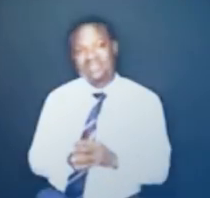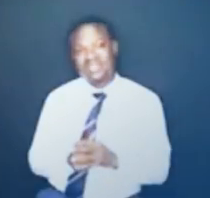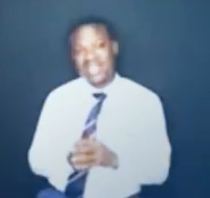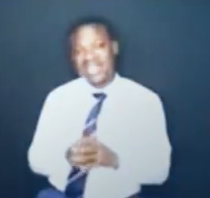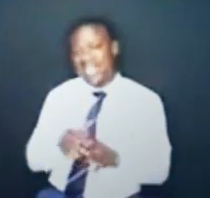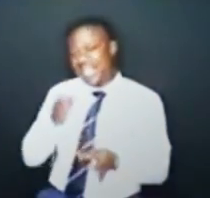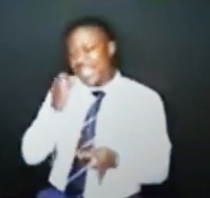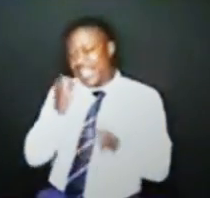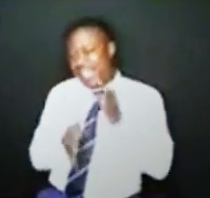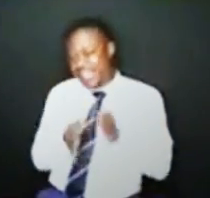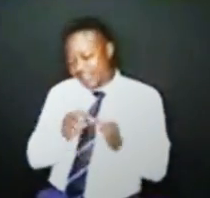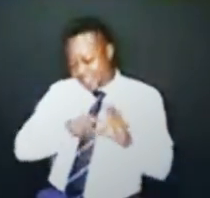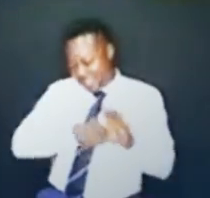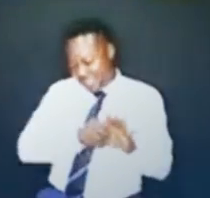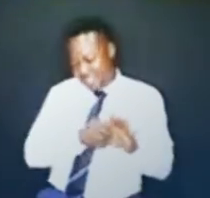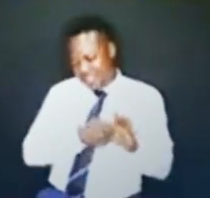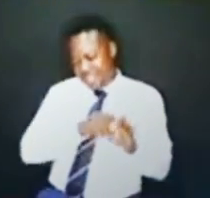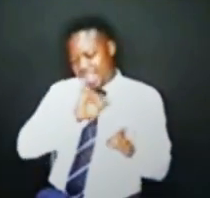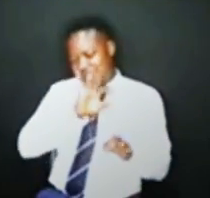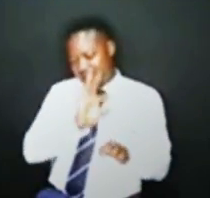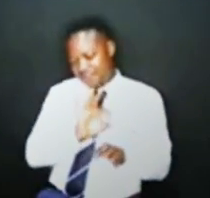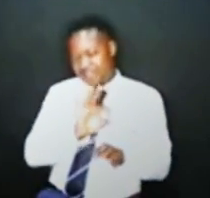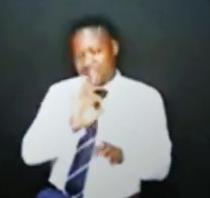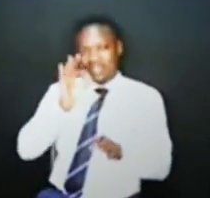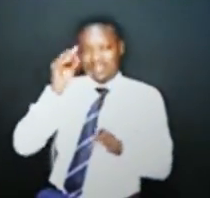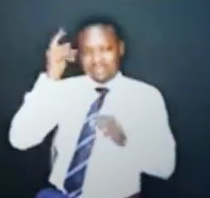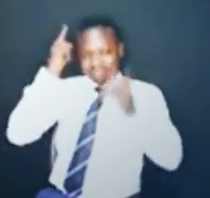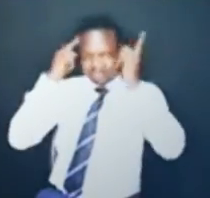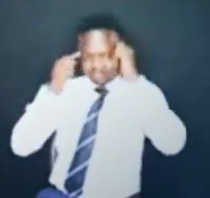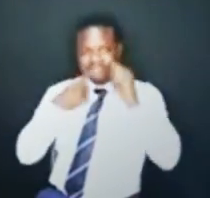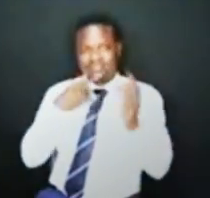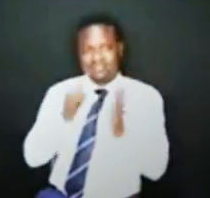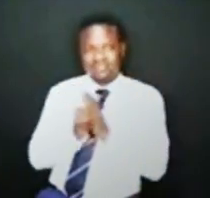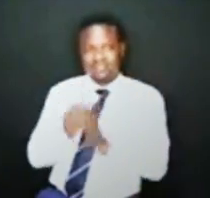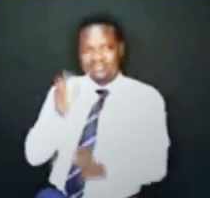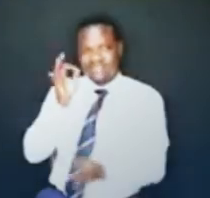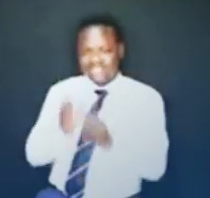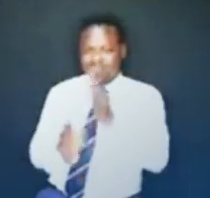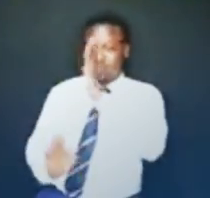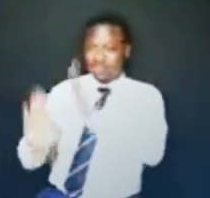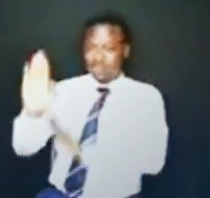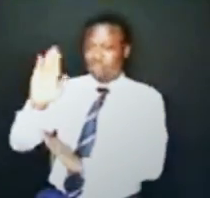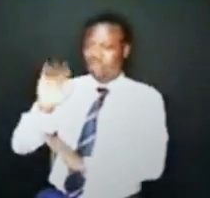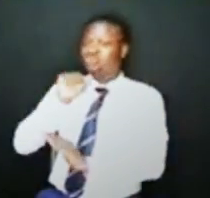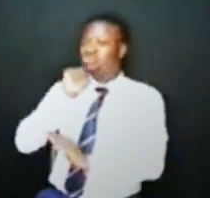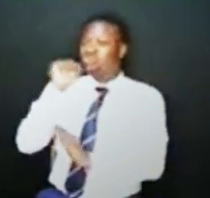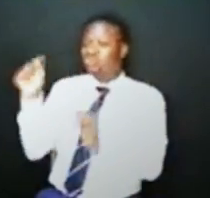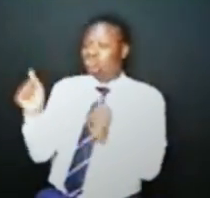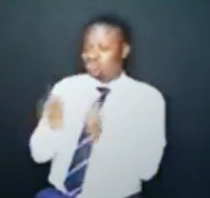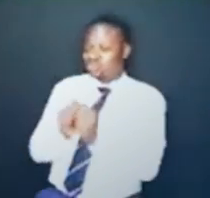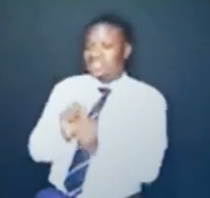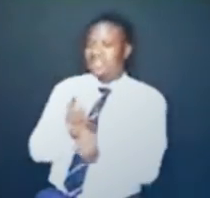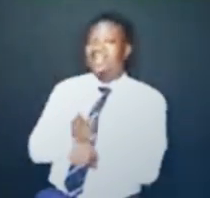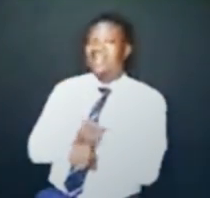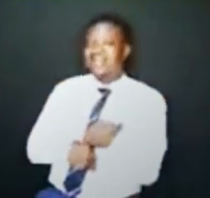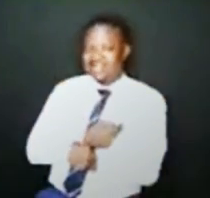clause. Because he says that if the Lord had not been on our side.